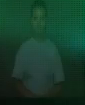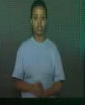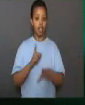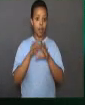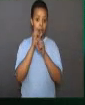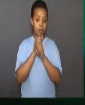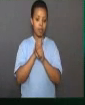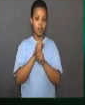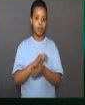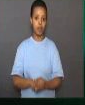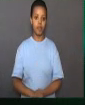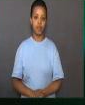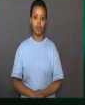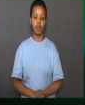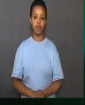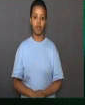Time's up.